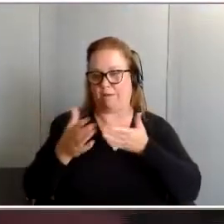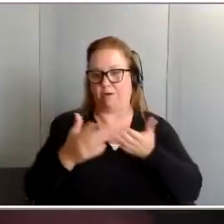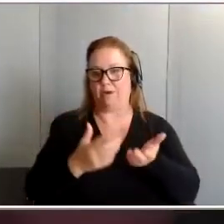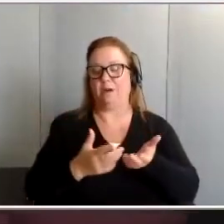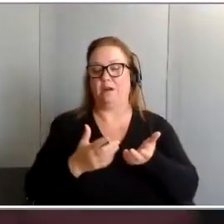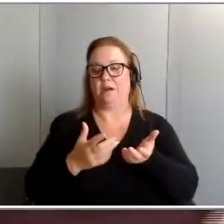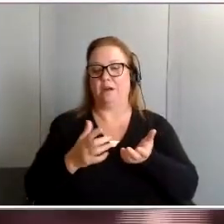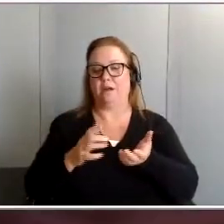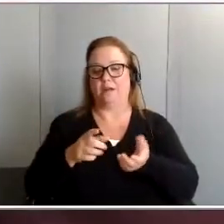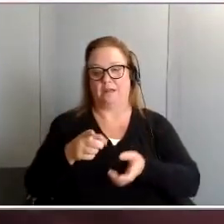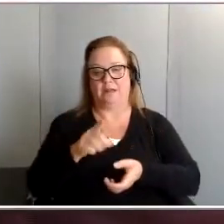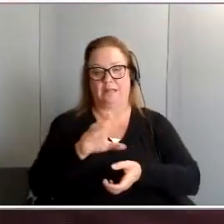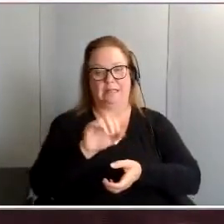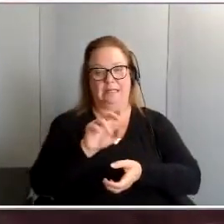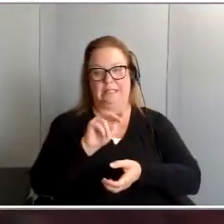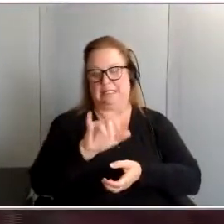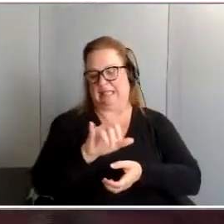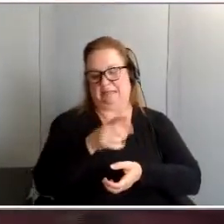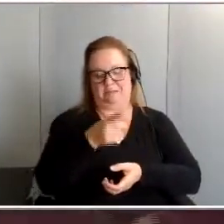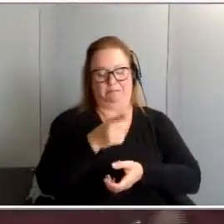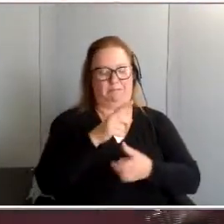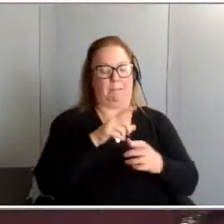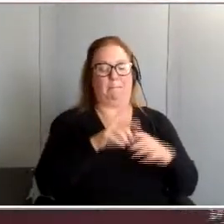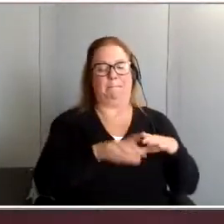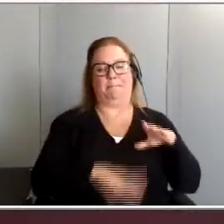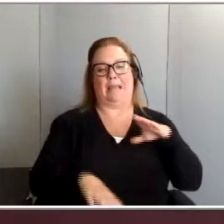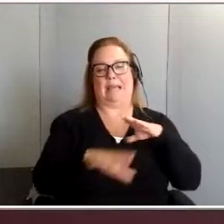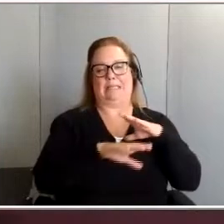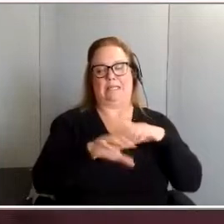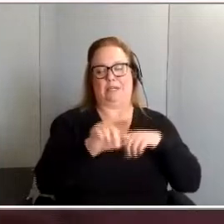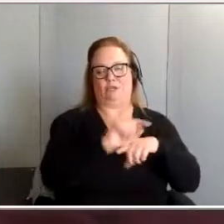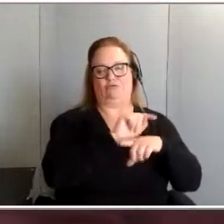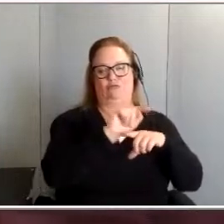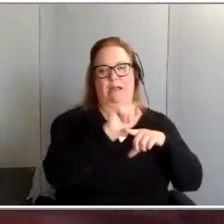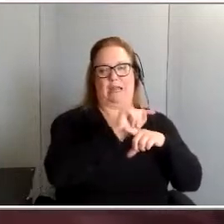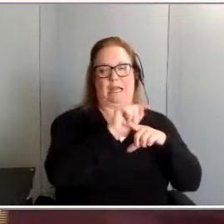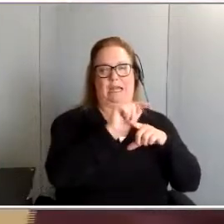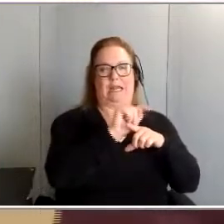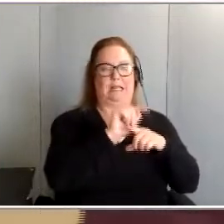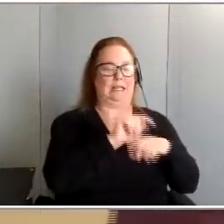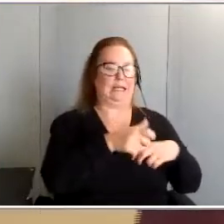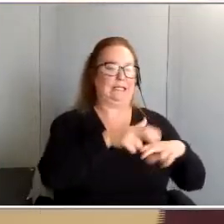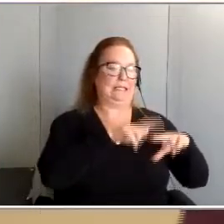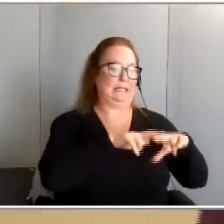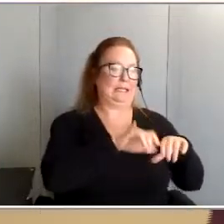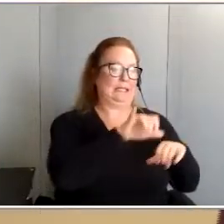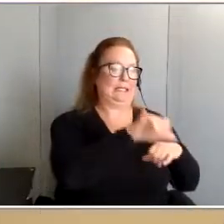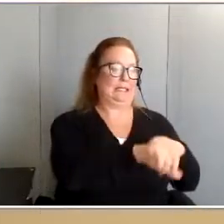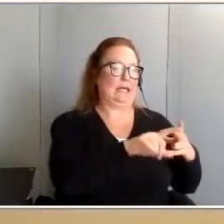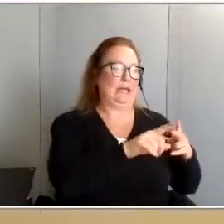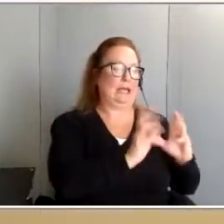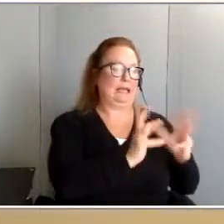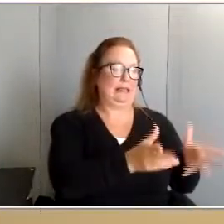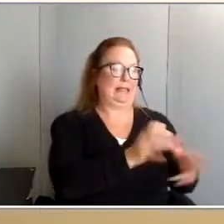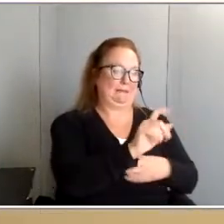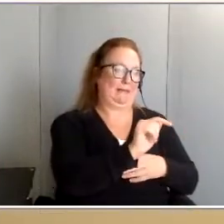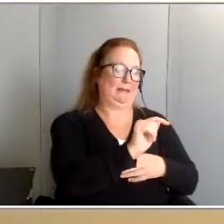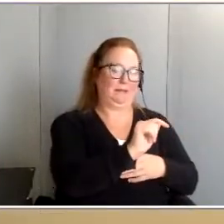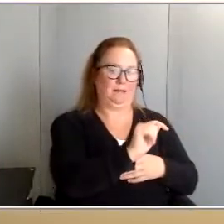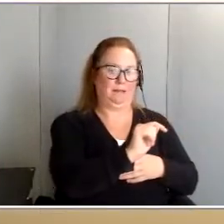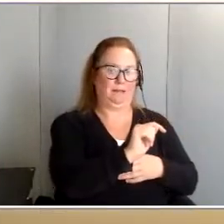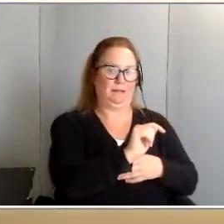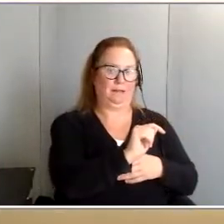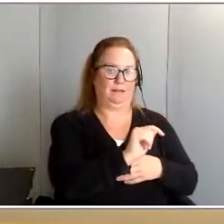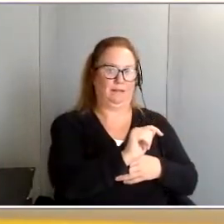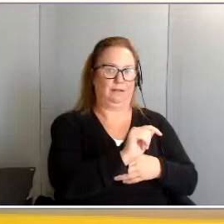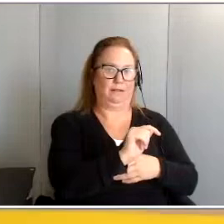Cinnabon, she only has to do the basic obedience commands, you know, like the critical ones are like sit, stay, and leave it. And also